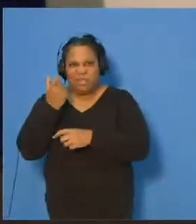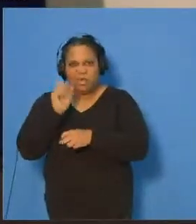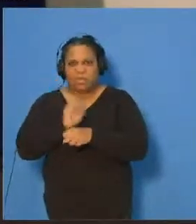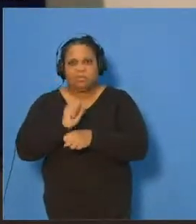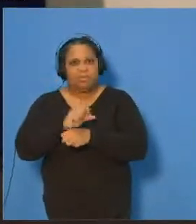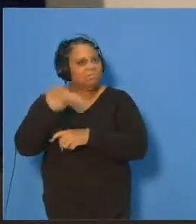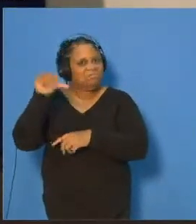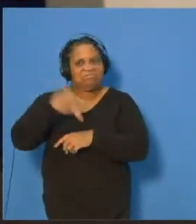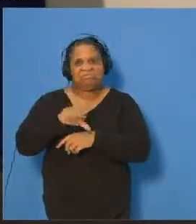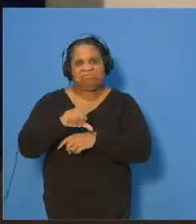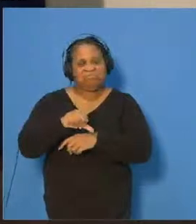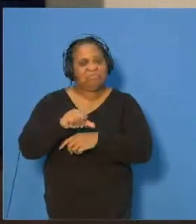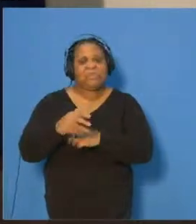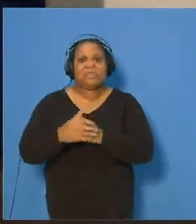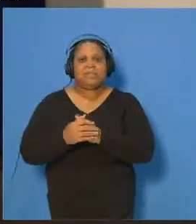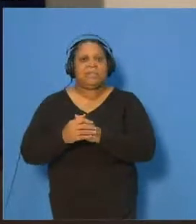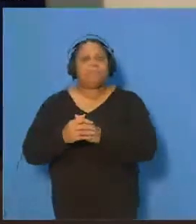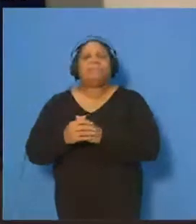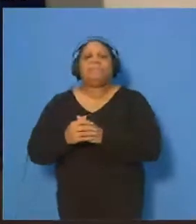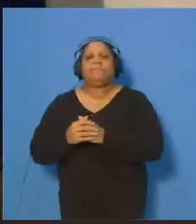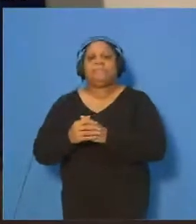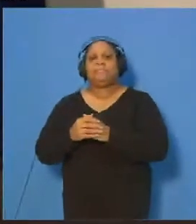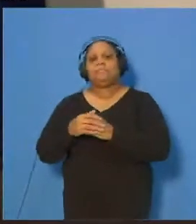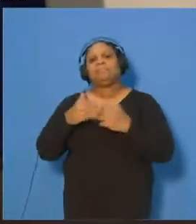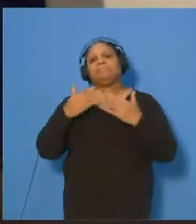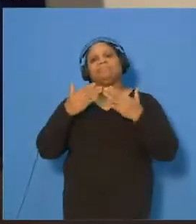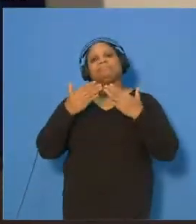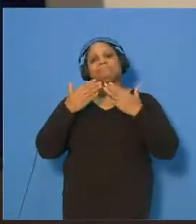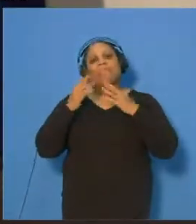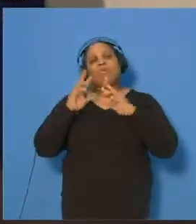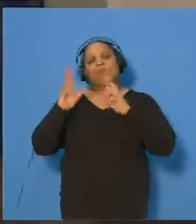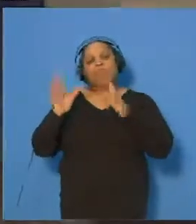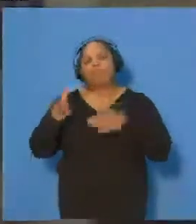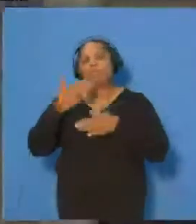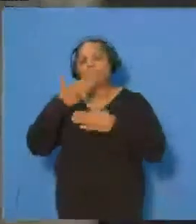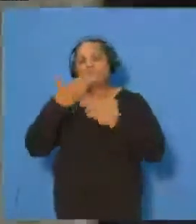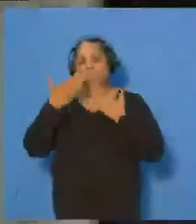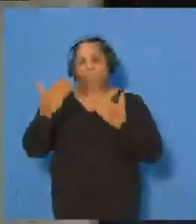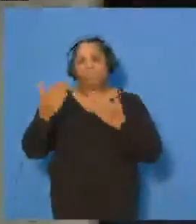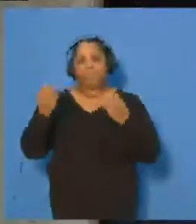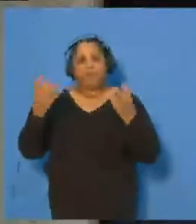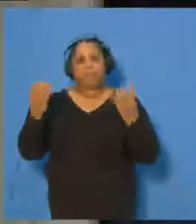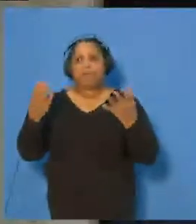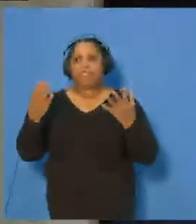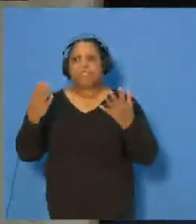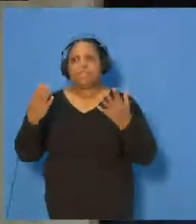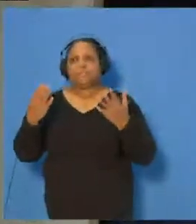been terminated, so to speak. Thank you very much. Sure.